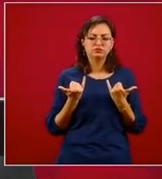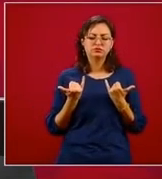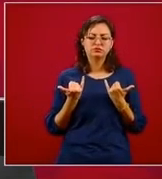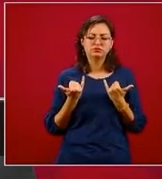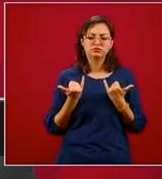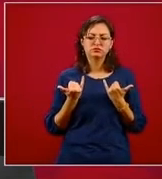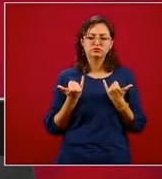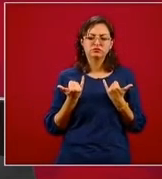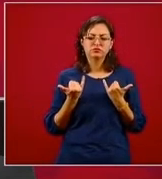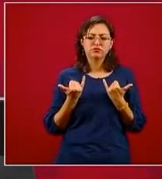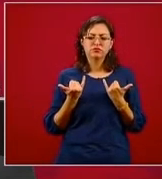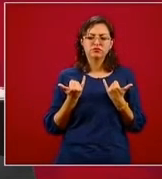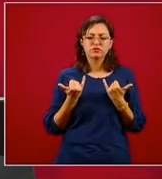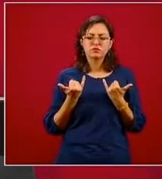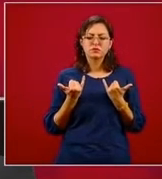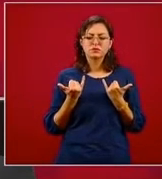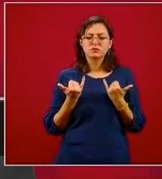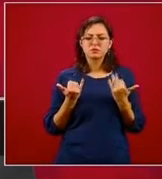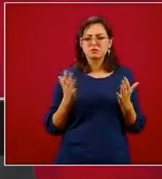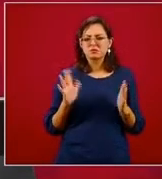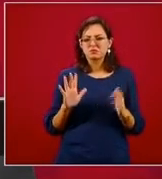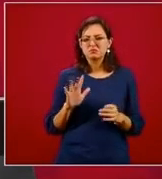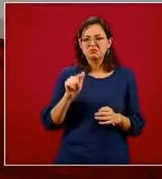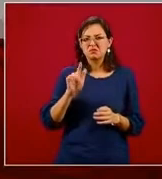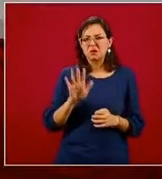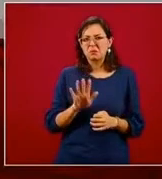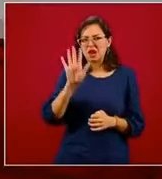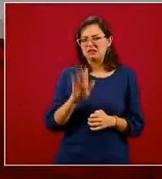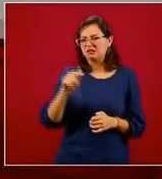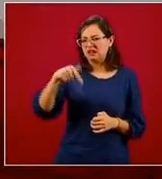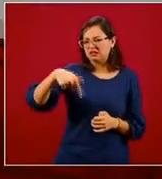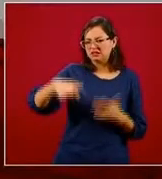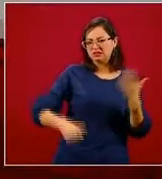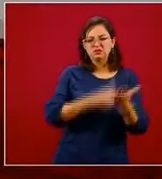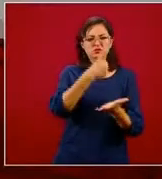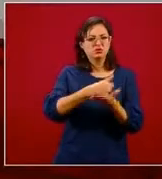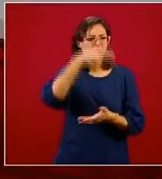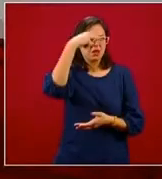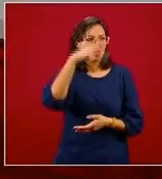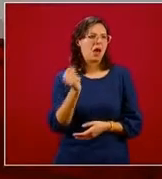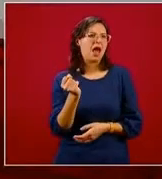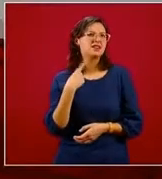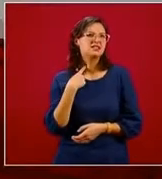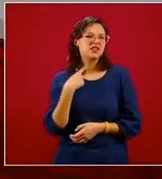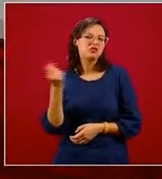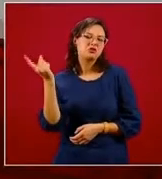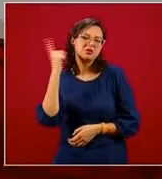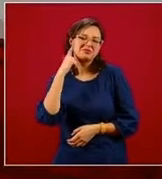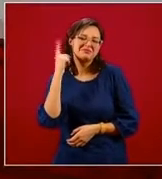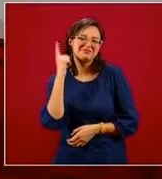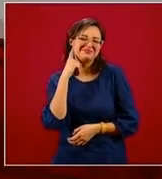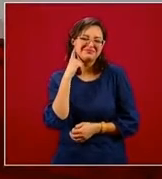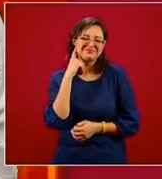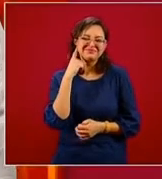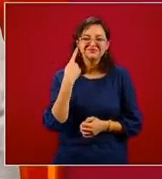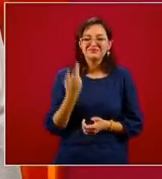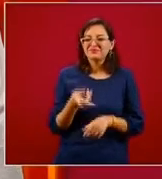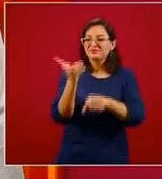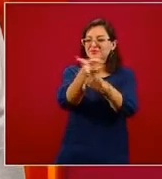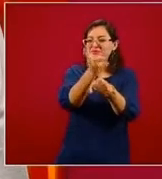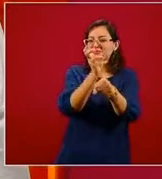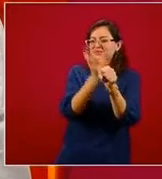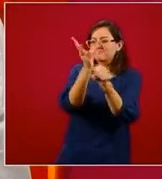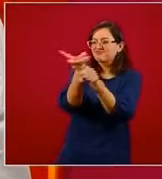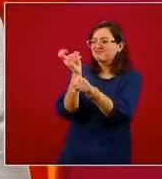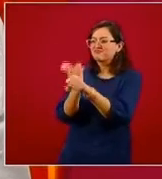woman, cierto acento talks, posiblemente and de she la has a sort Ciudad of de an México accent. Perhaps que it's a city of pareciera Mexico, invitar Mexico a City una fiesta